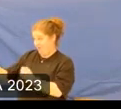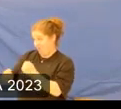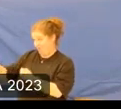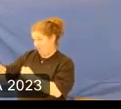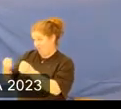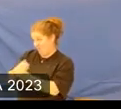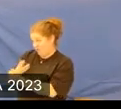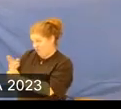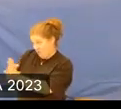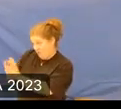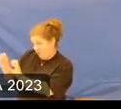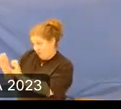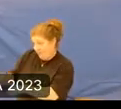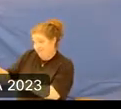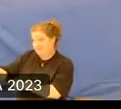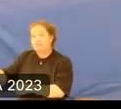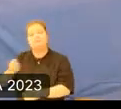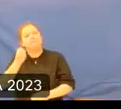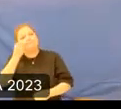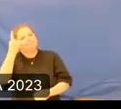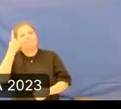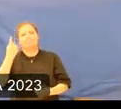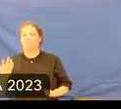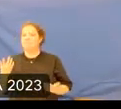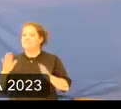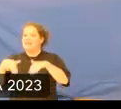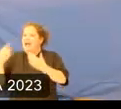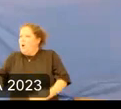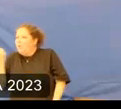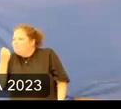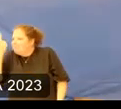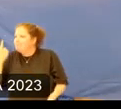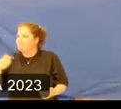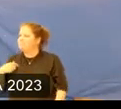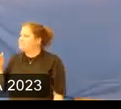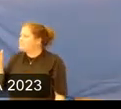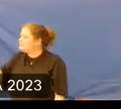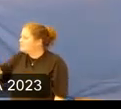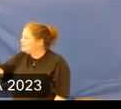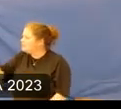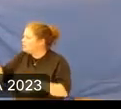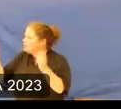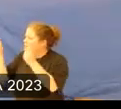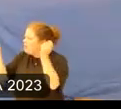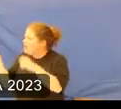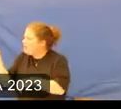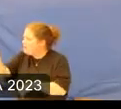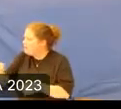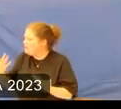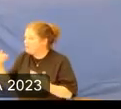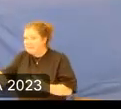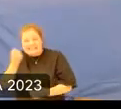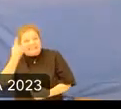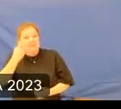was already perfectly perspicuous. So there are cases where I think it's very clear that this ability